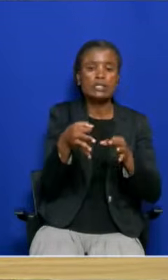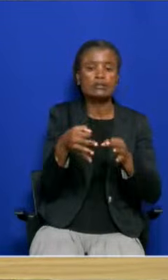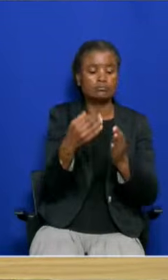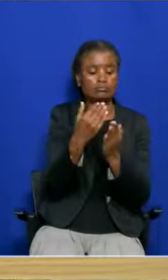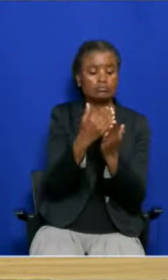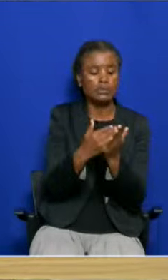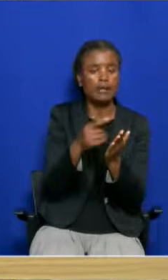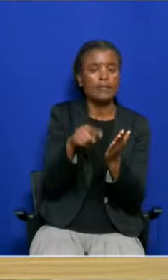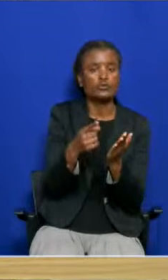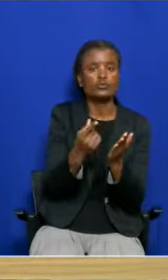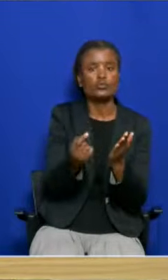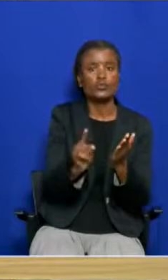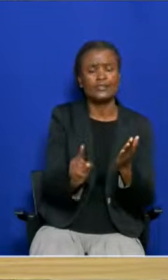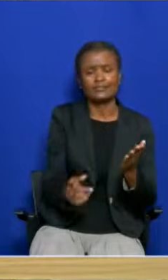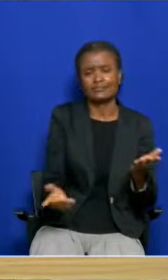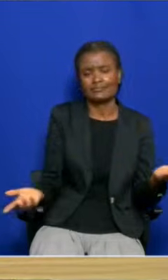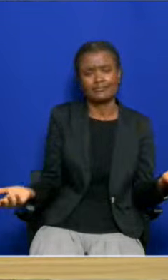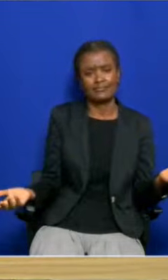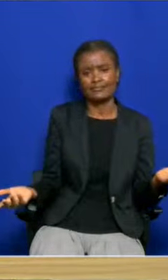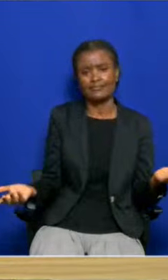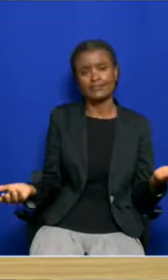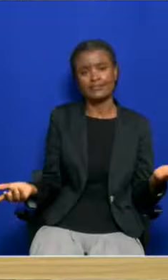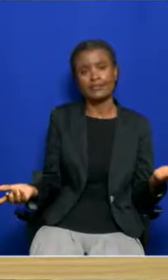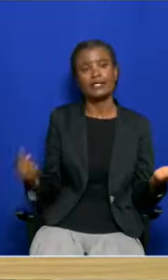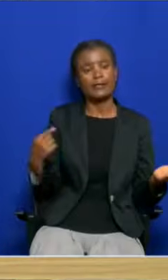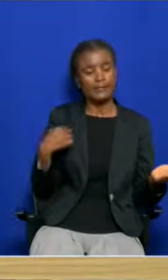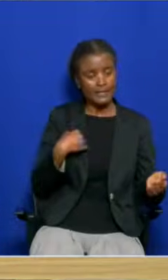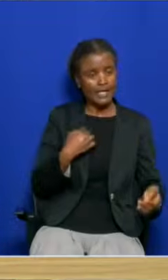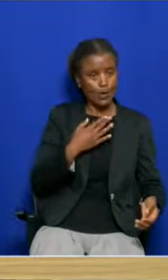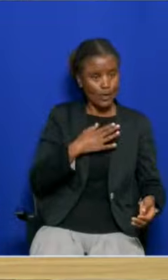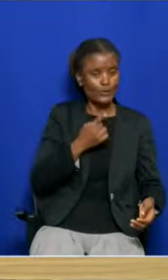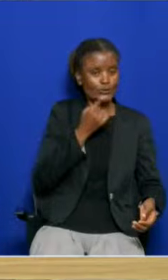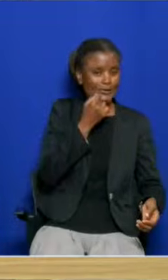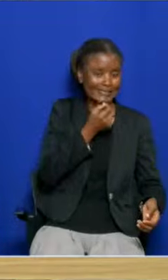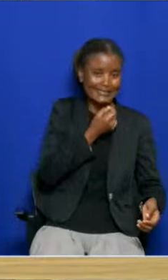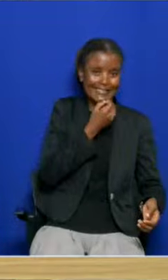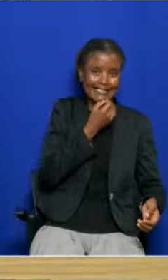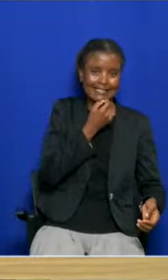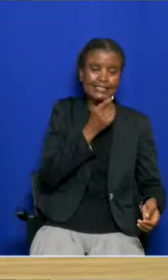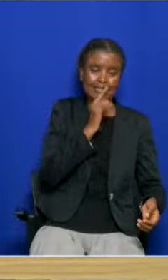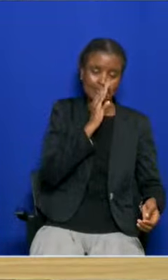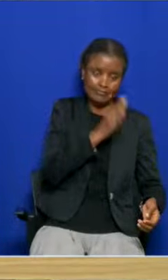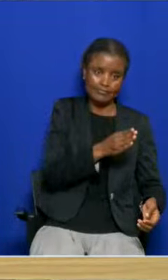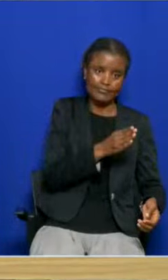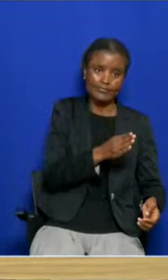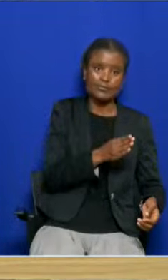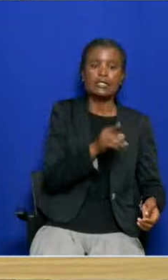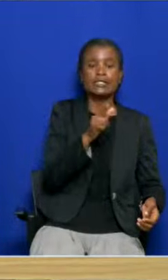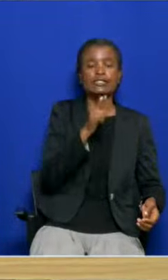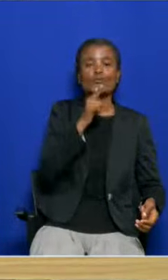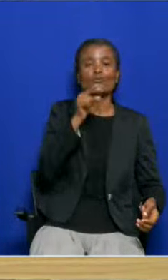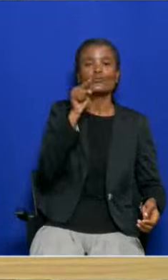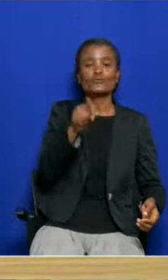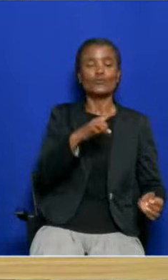He did, I want to put to you that he did tell you why he's sending you this list, and you are not sharing with us.